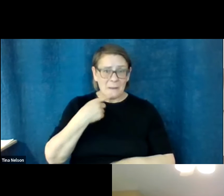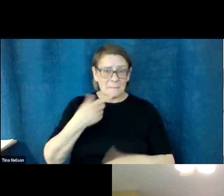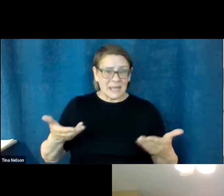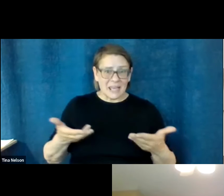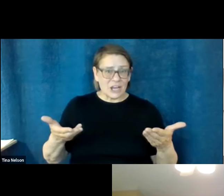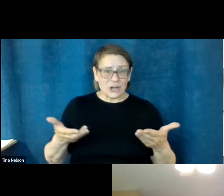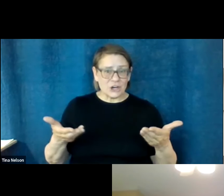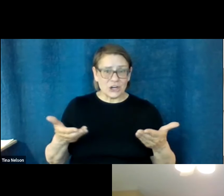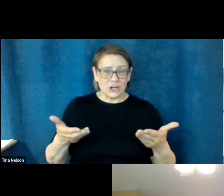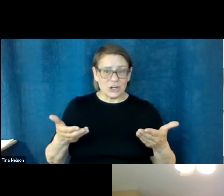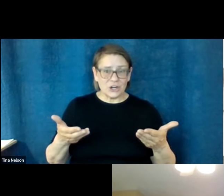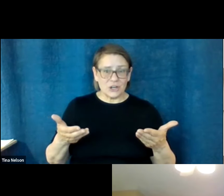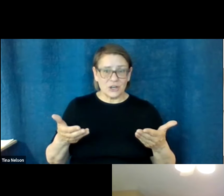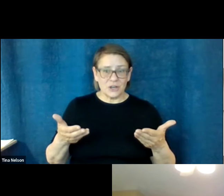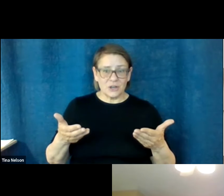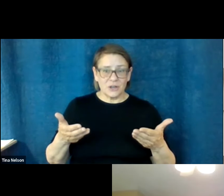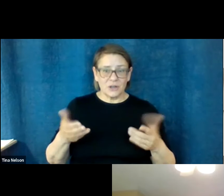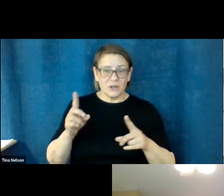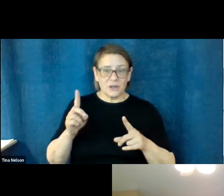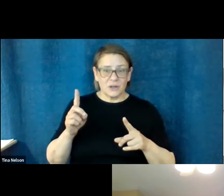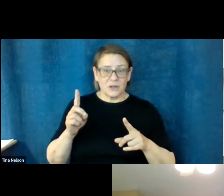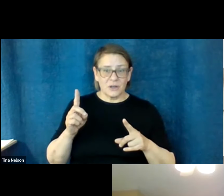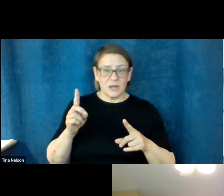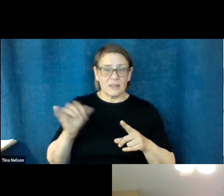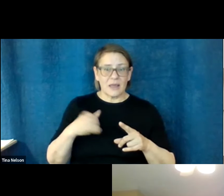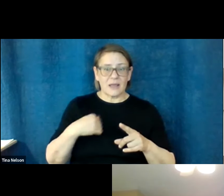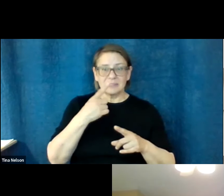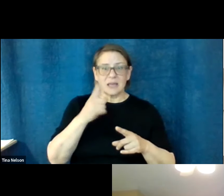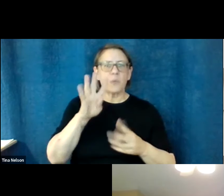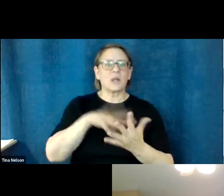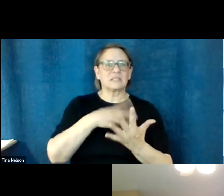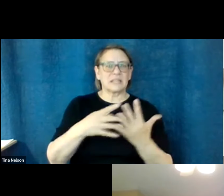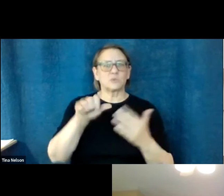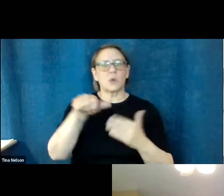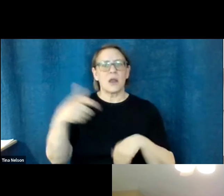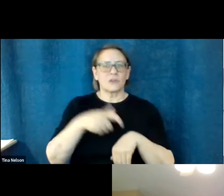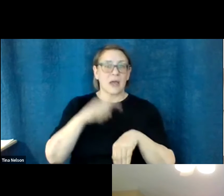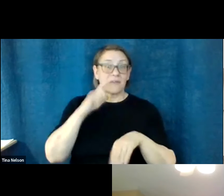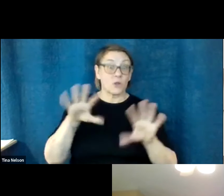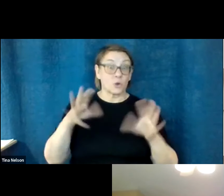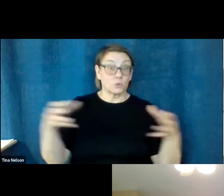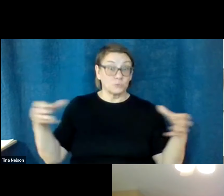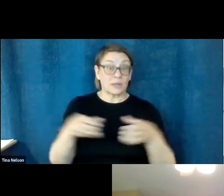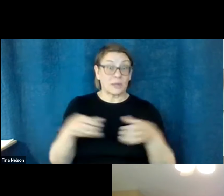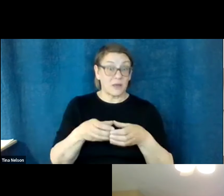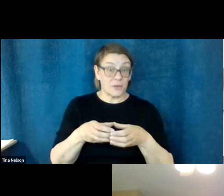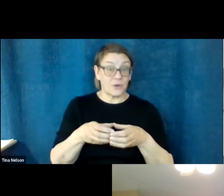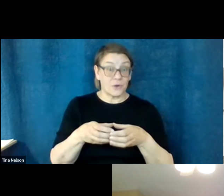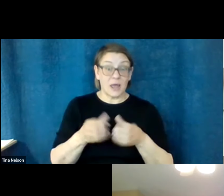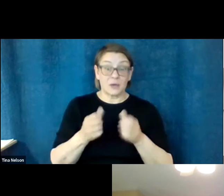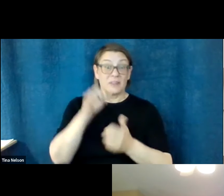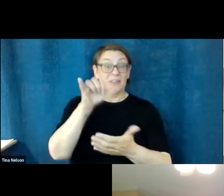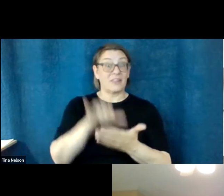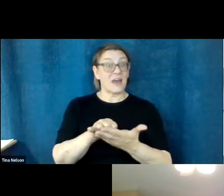meeting, so we'll opt that there. And then, like I said, I'll schedule another time for the group to get together. And with